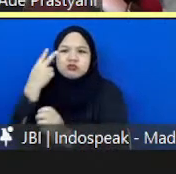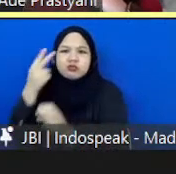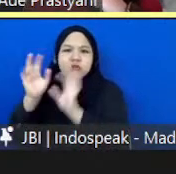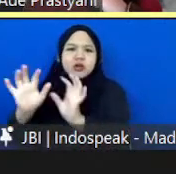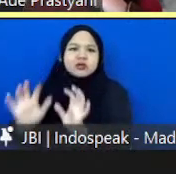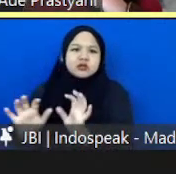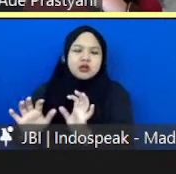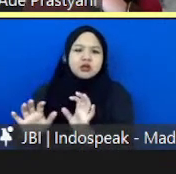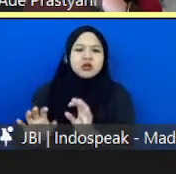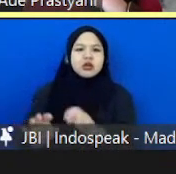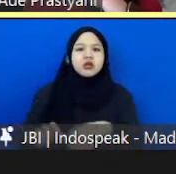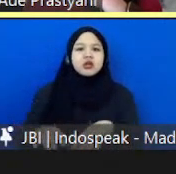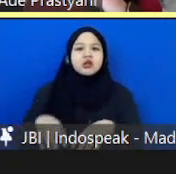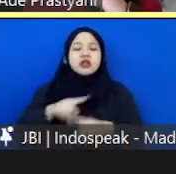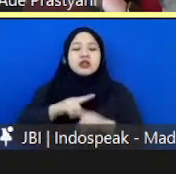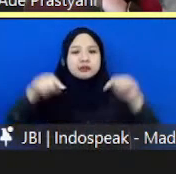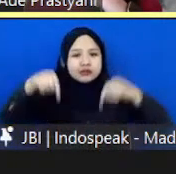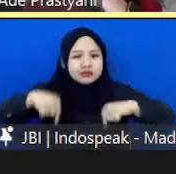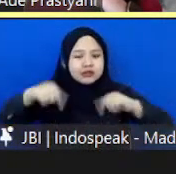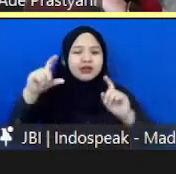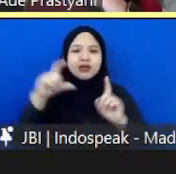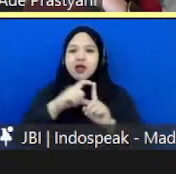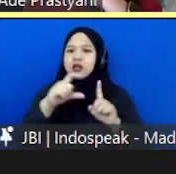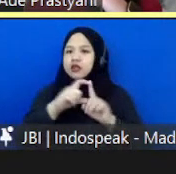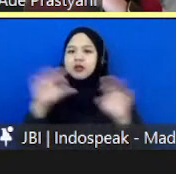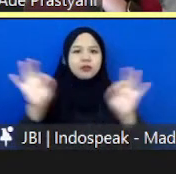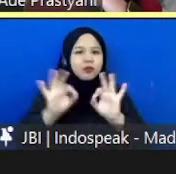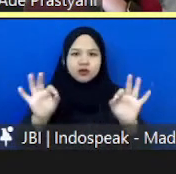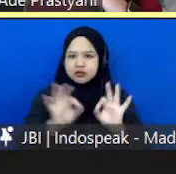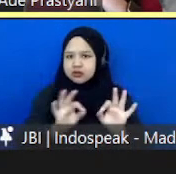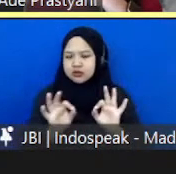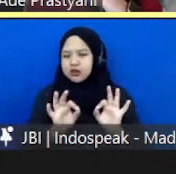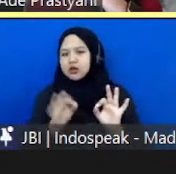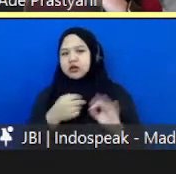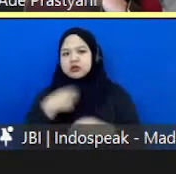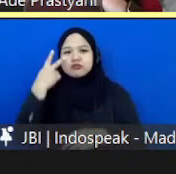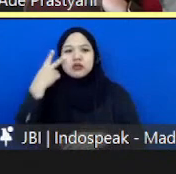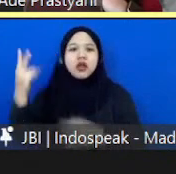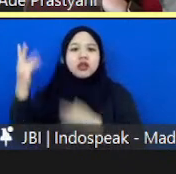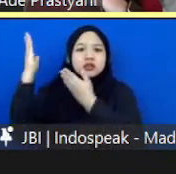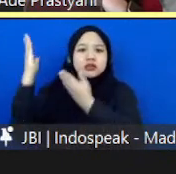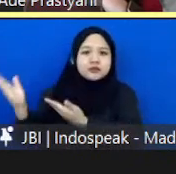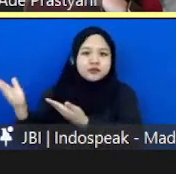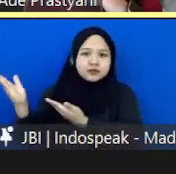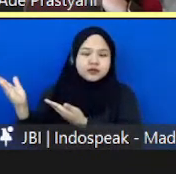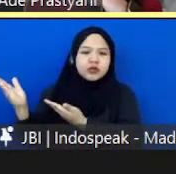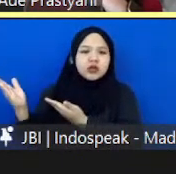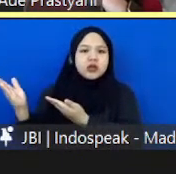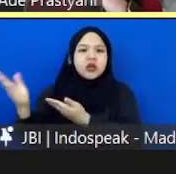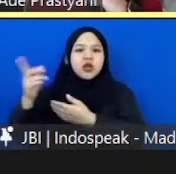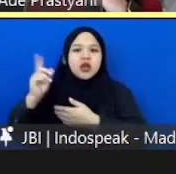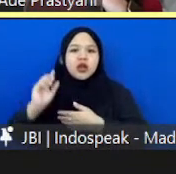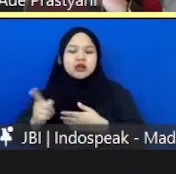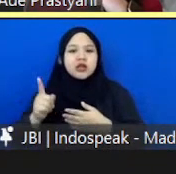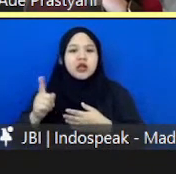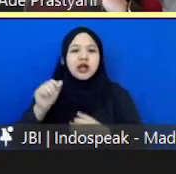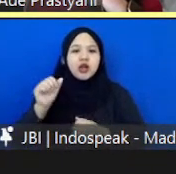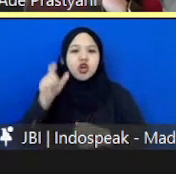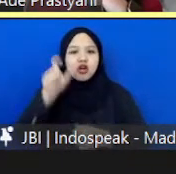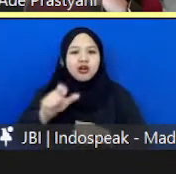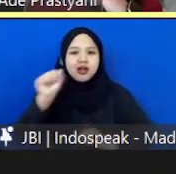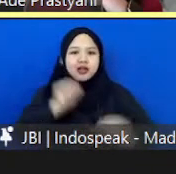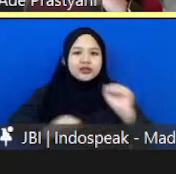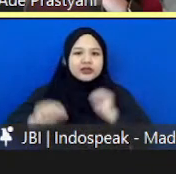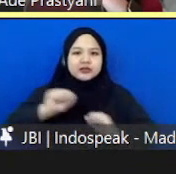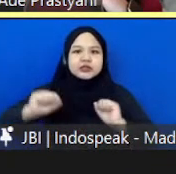yet any published data on the problem. However, as an example, you can see in this picture here, a grassroots activist, Father